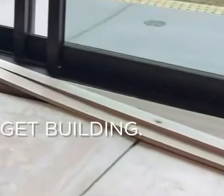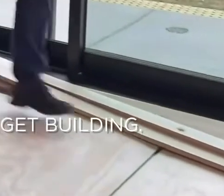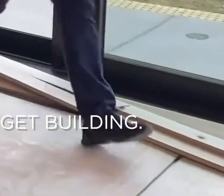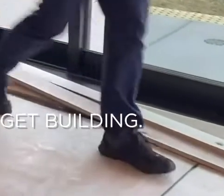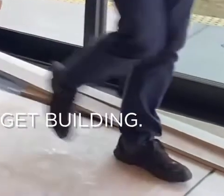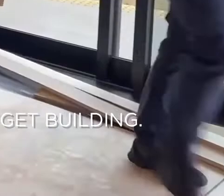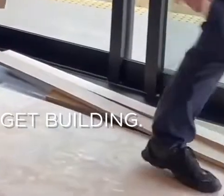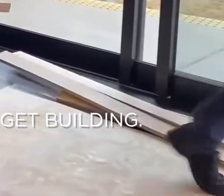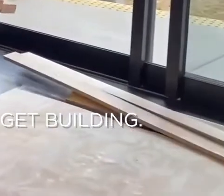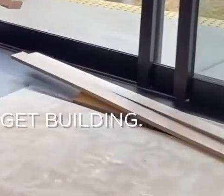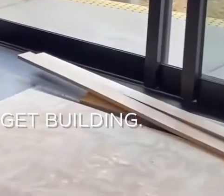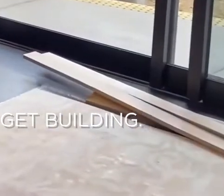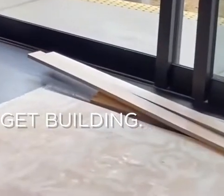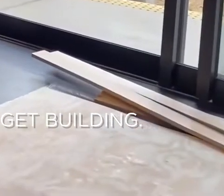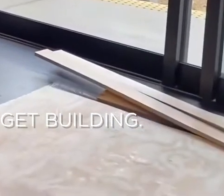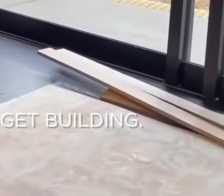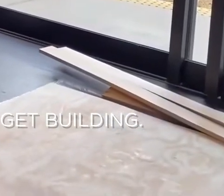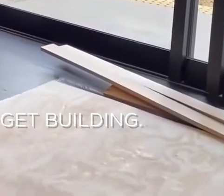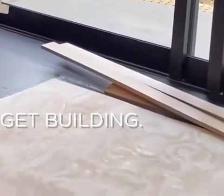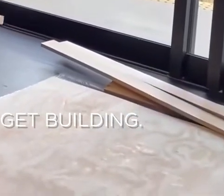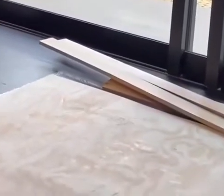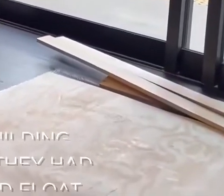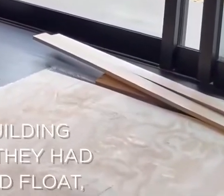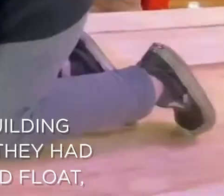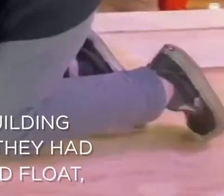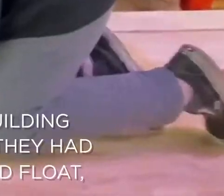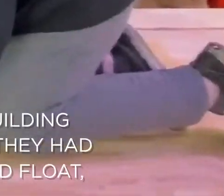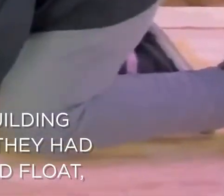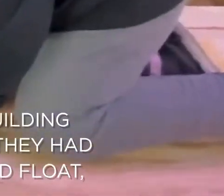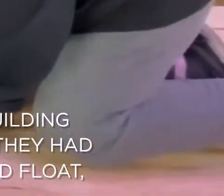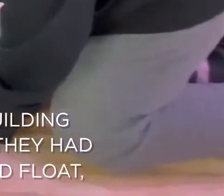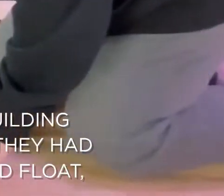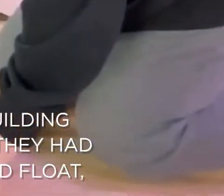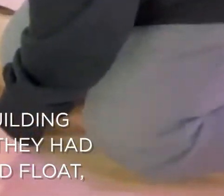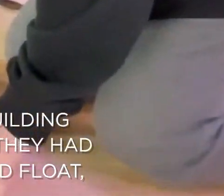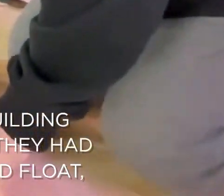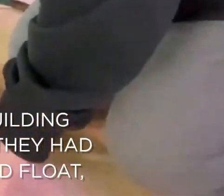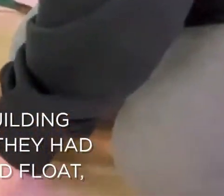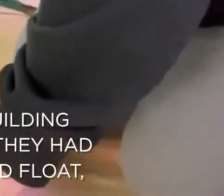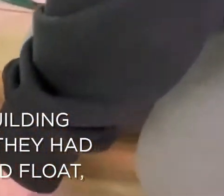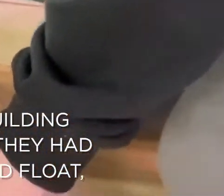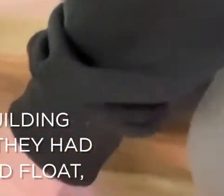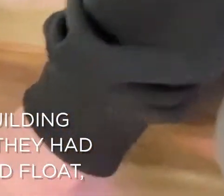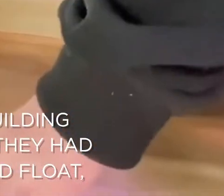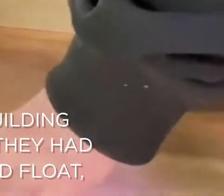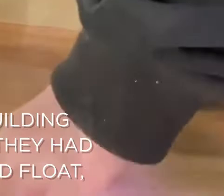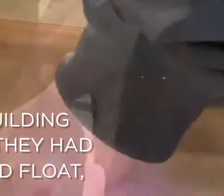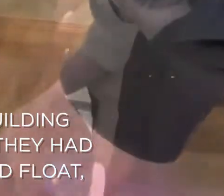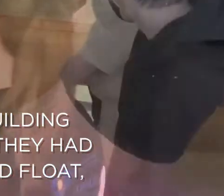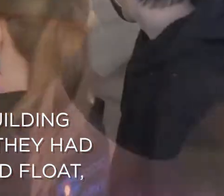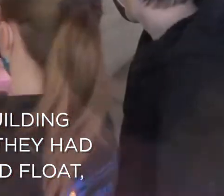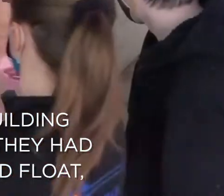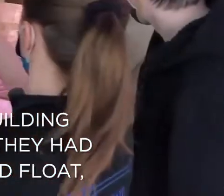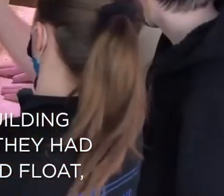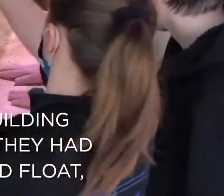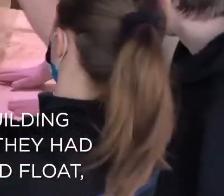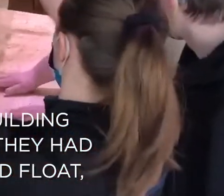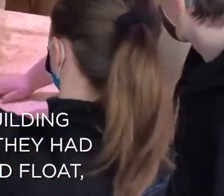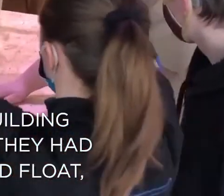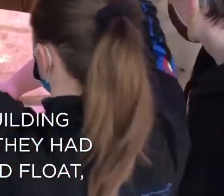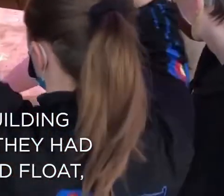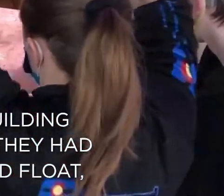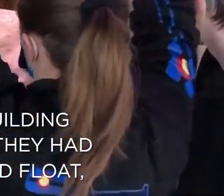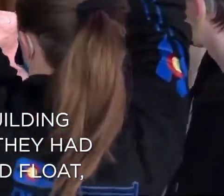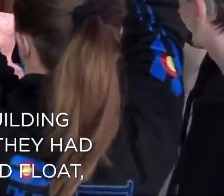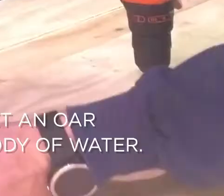And after those conversations, it was time to get building. Then, as soon as they were done building, it was time to figure out if the boat they had christened All